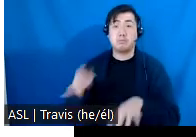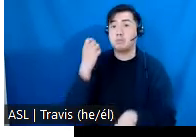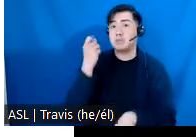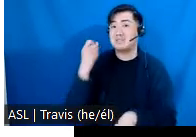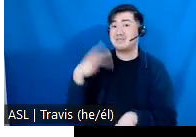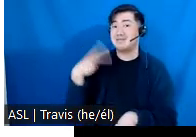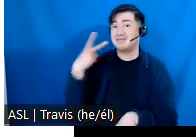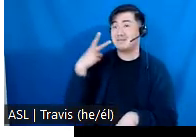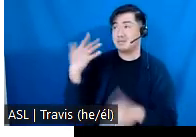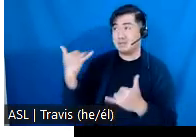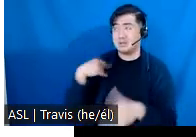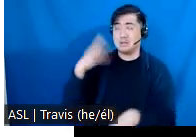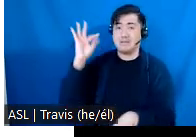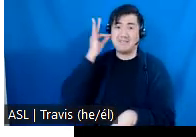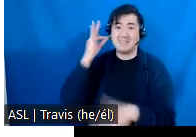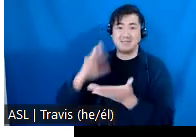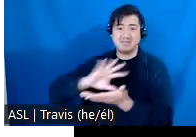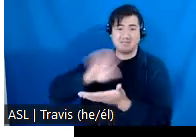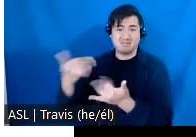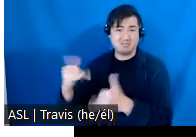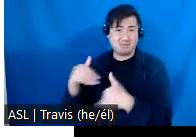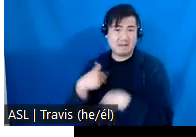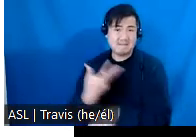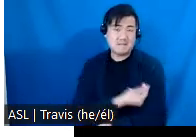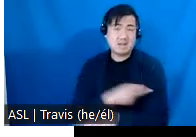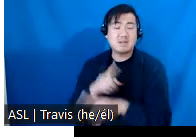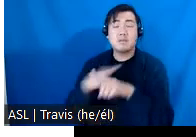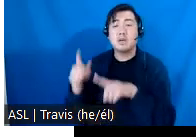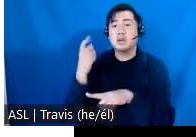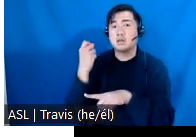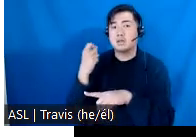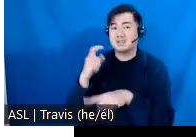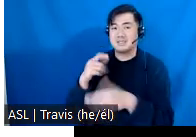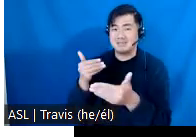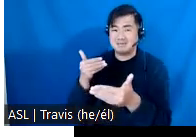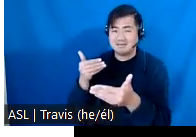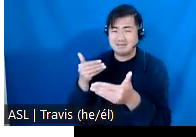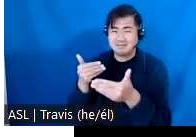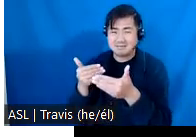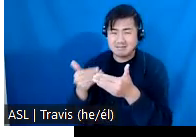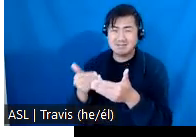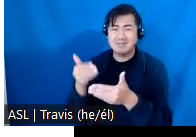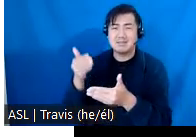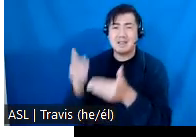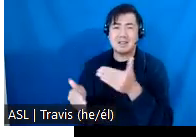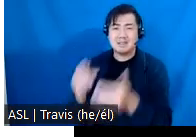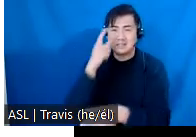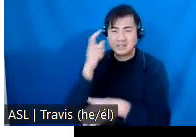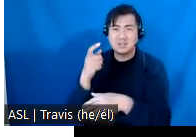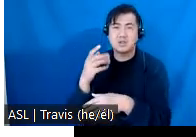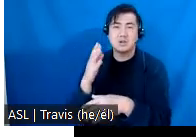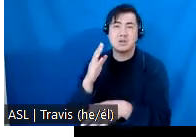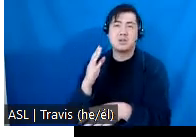Reserve. But I think as we get closer to, the end of summer is when we're going to start seeing a price